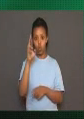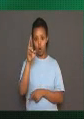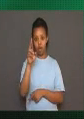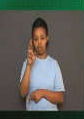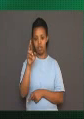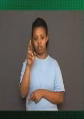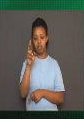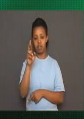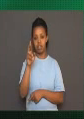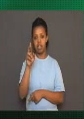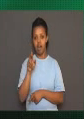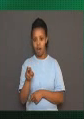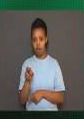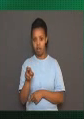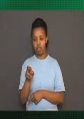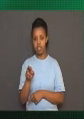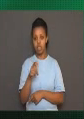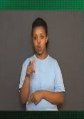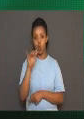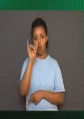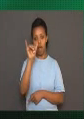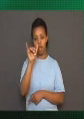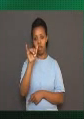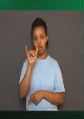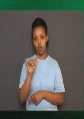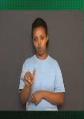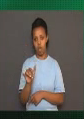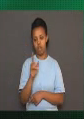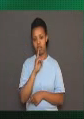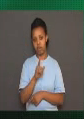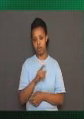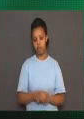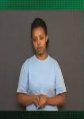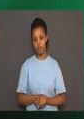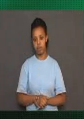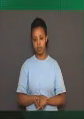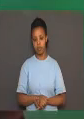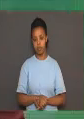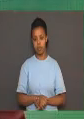lowercase r, capital Y, lowercase y.